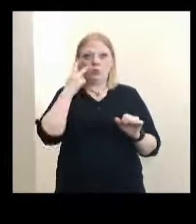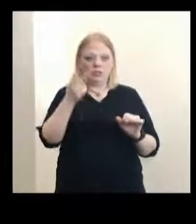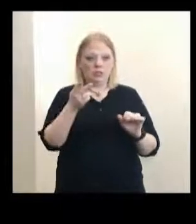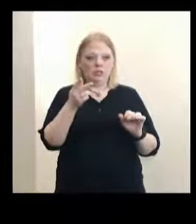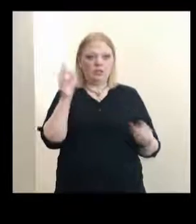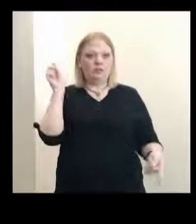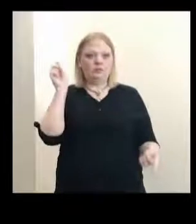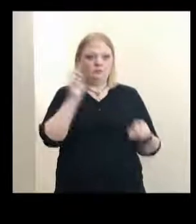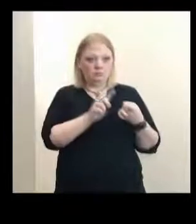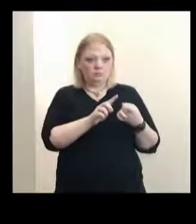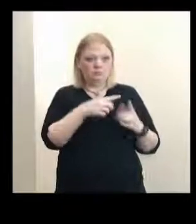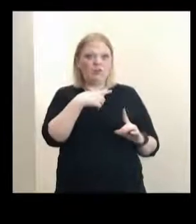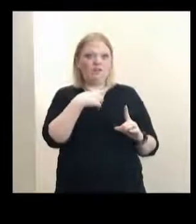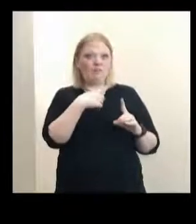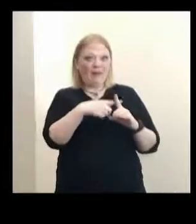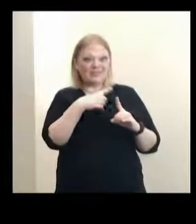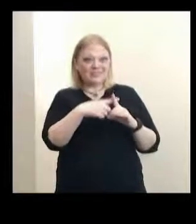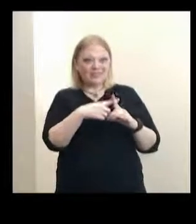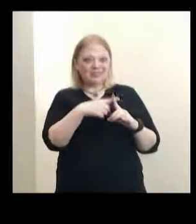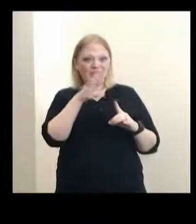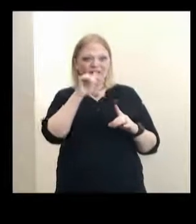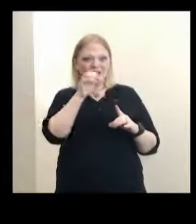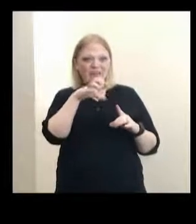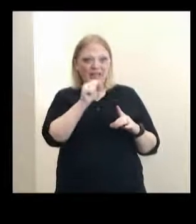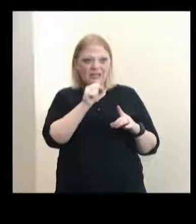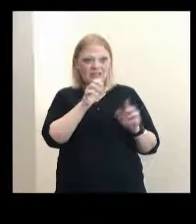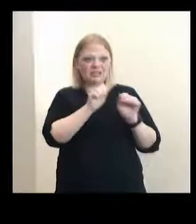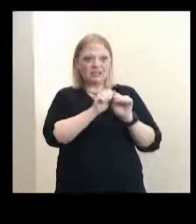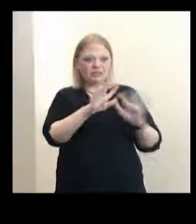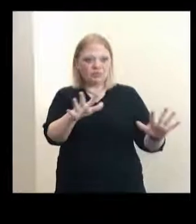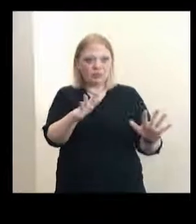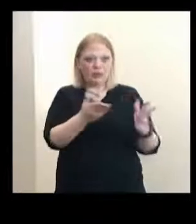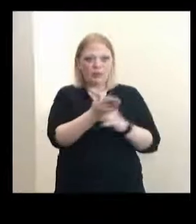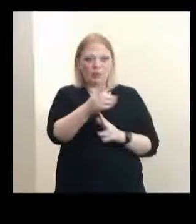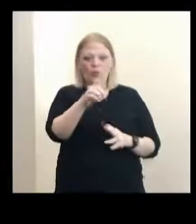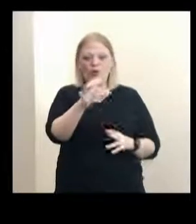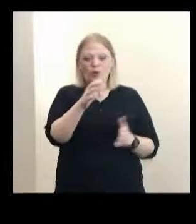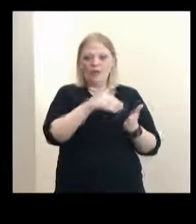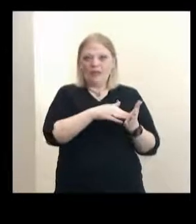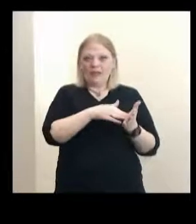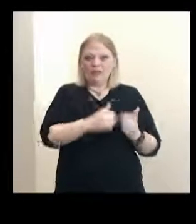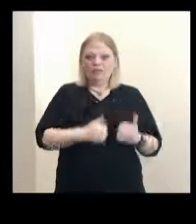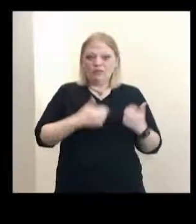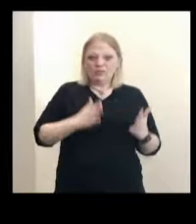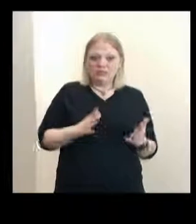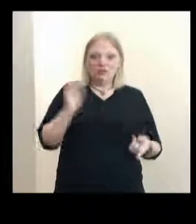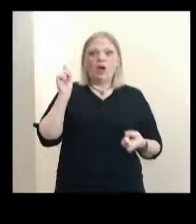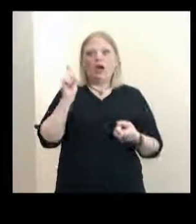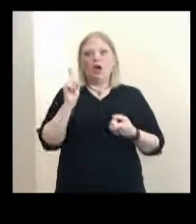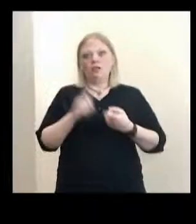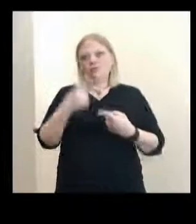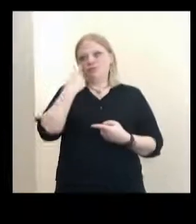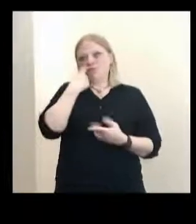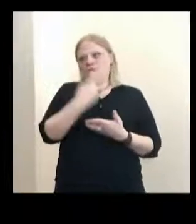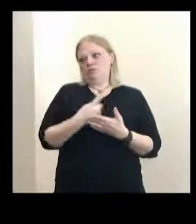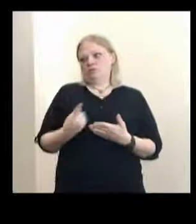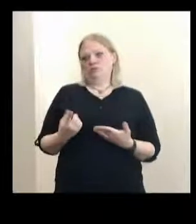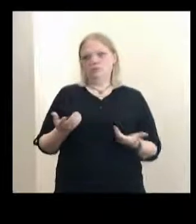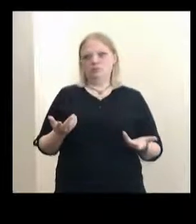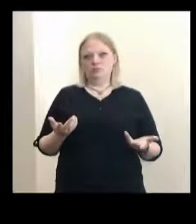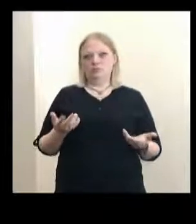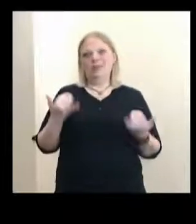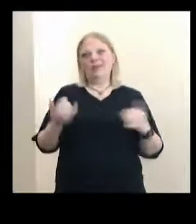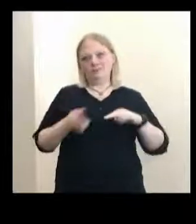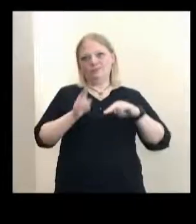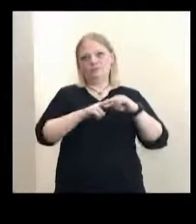of positive cases as well as transmission per 100,000 residents until this past week, in which it increased. So that is